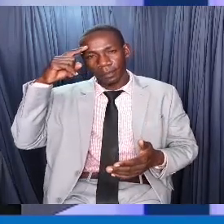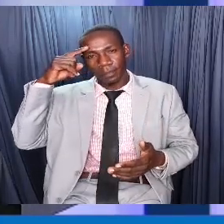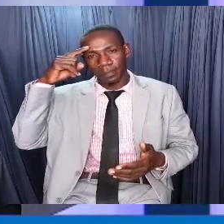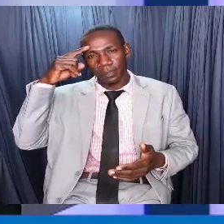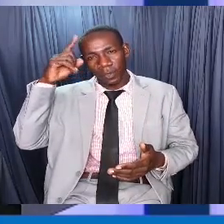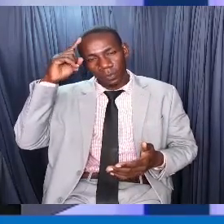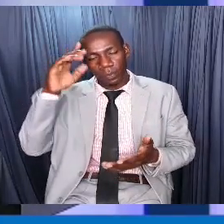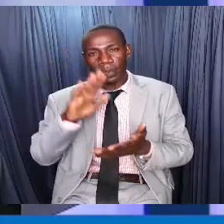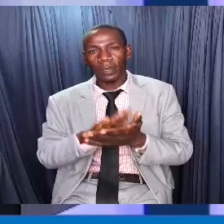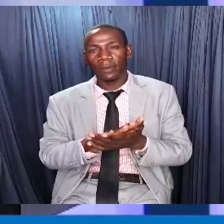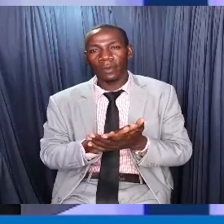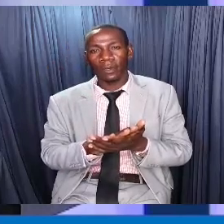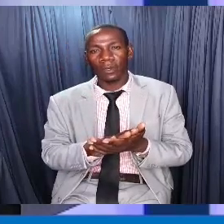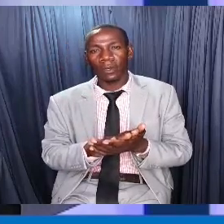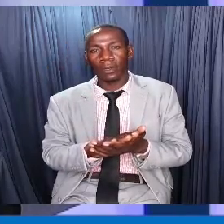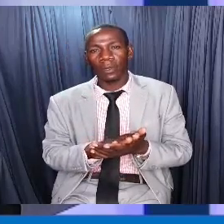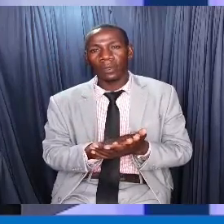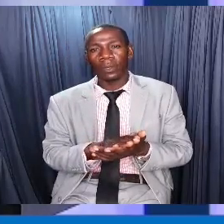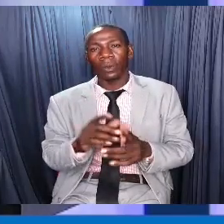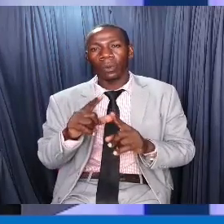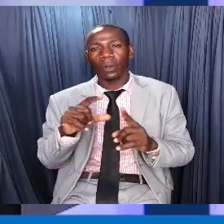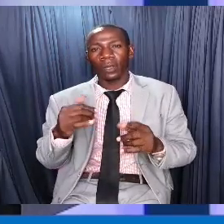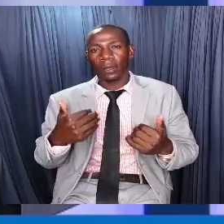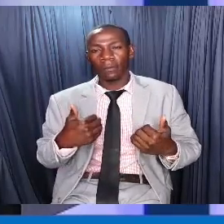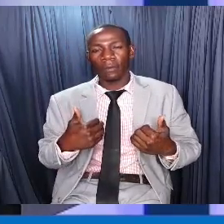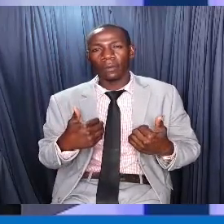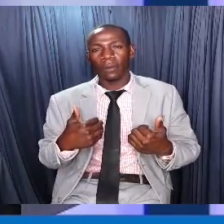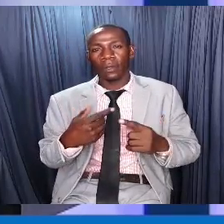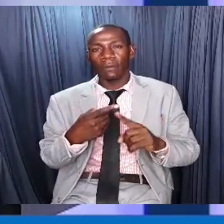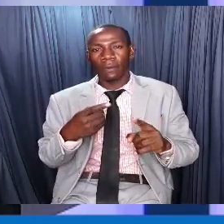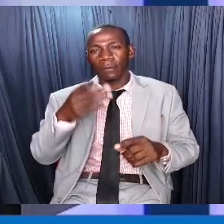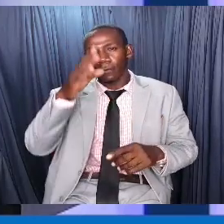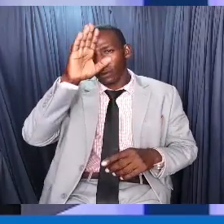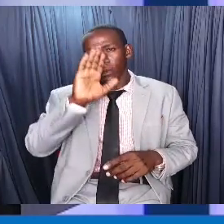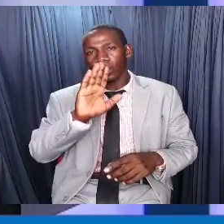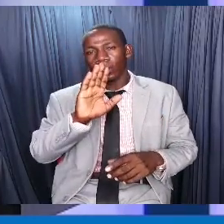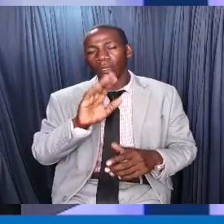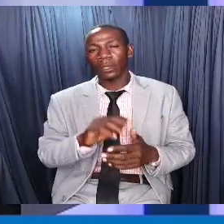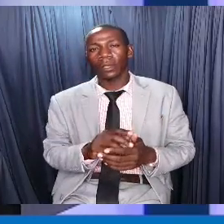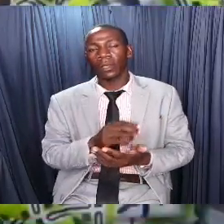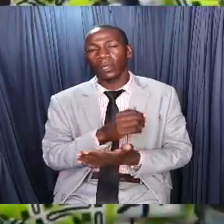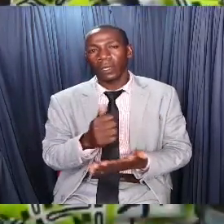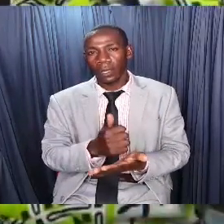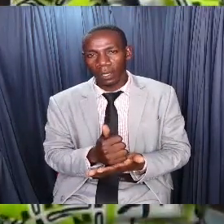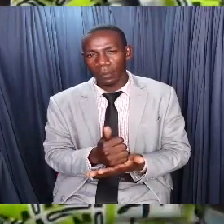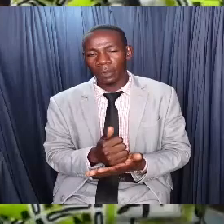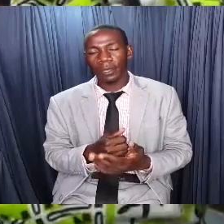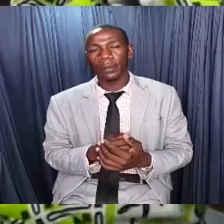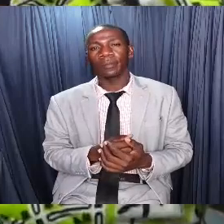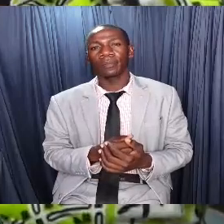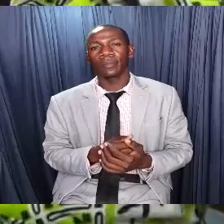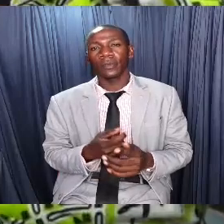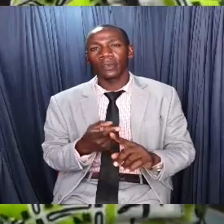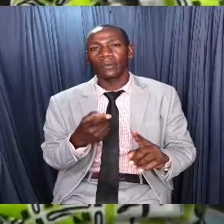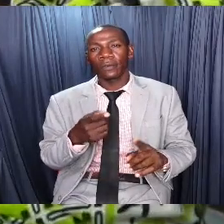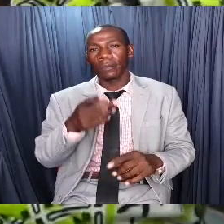because mnaamini, you believe, kama maneno alionayo, that the words he hath, yanatoka kwa Mungu, come from him, God. Bwana Yesu asifiwe sana. Amen.